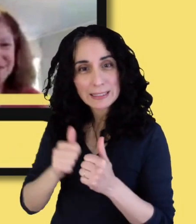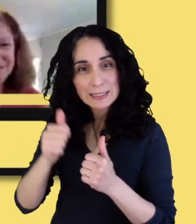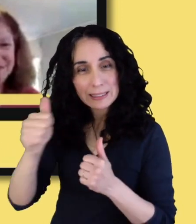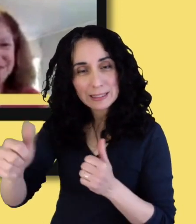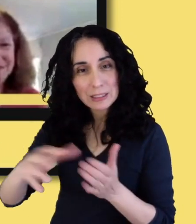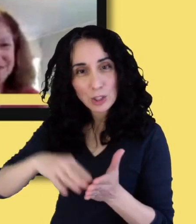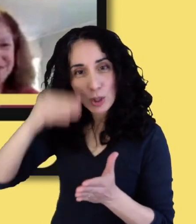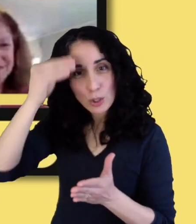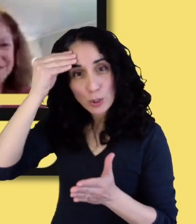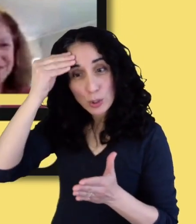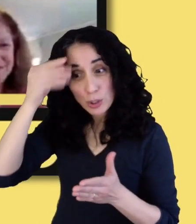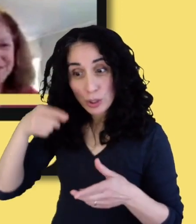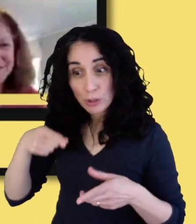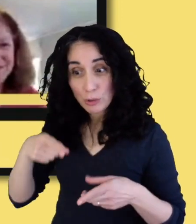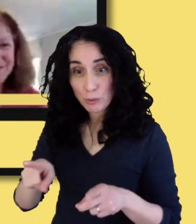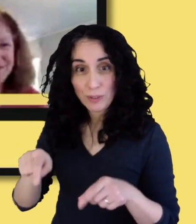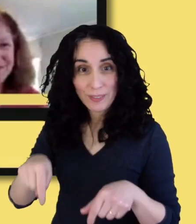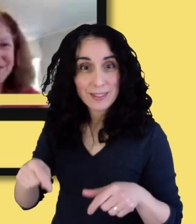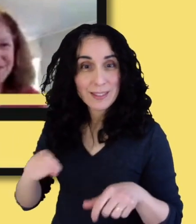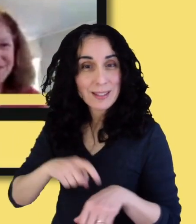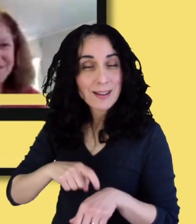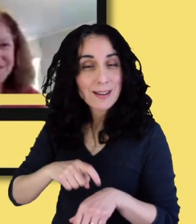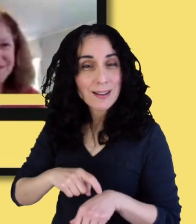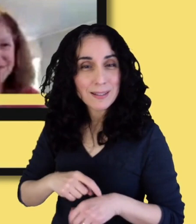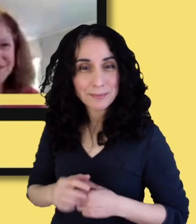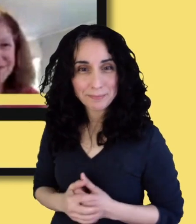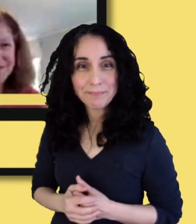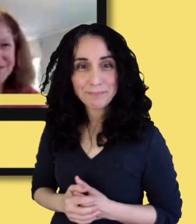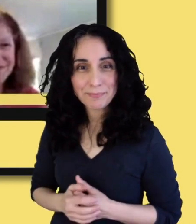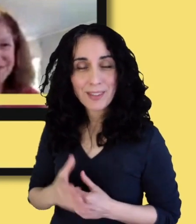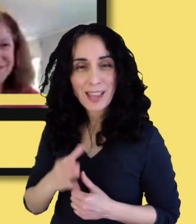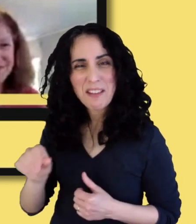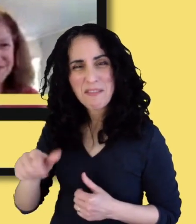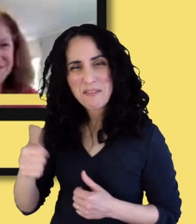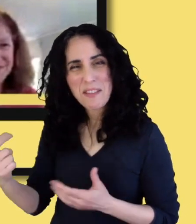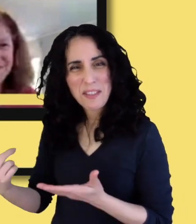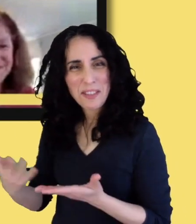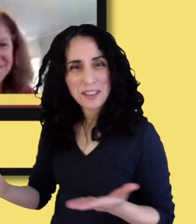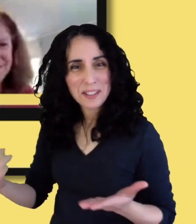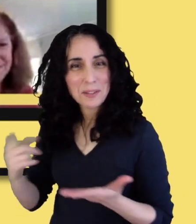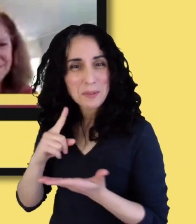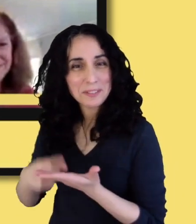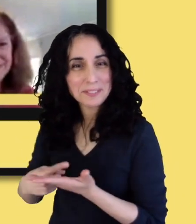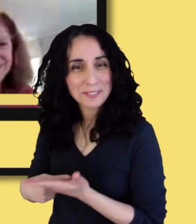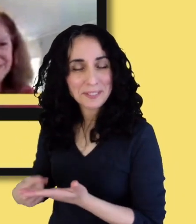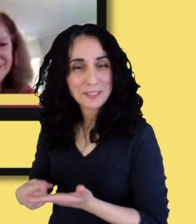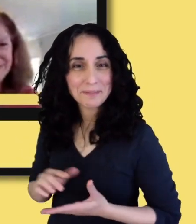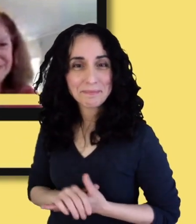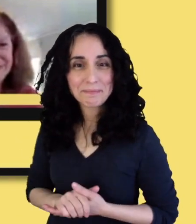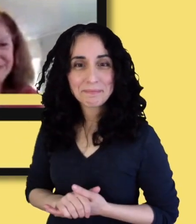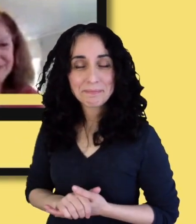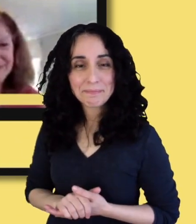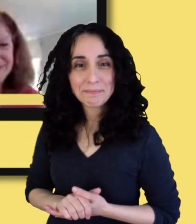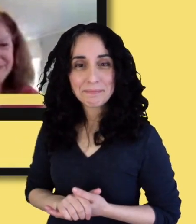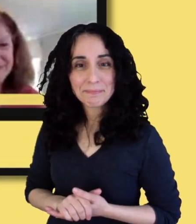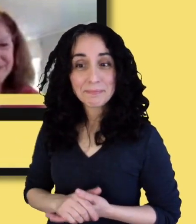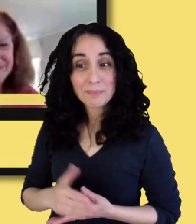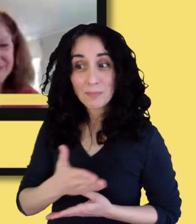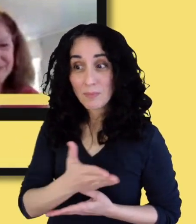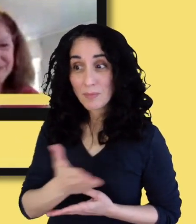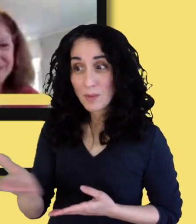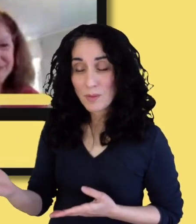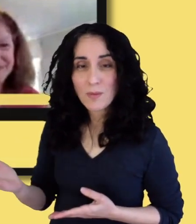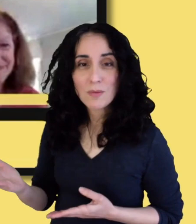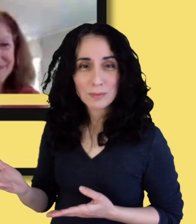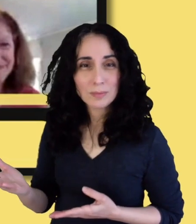online distance learning in the time that we're in right now, plus a few more things that we have planned. And for everyone